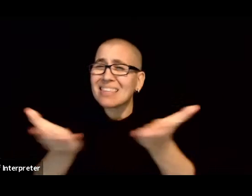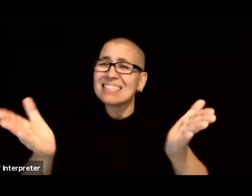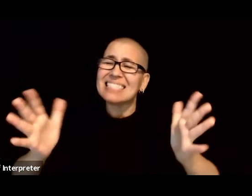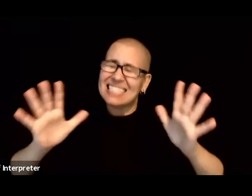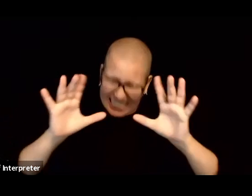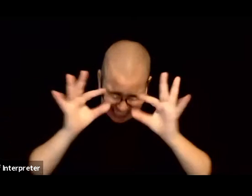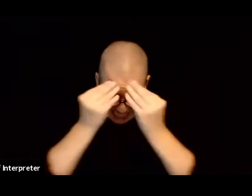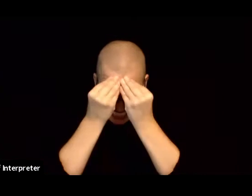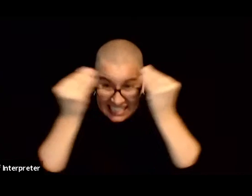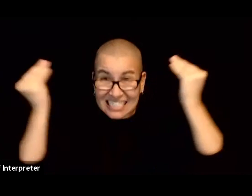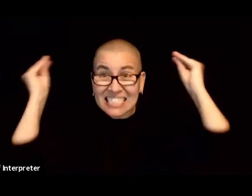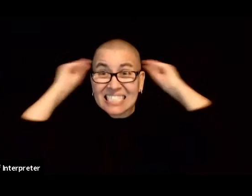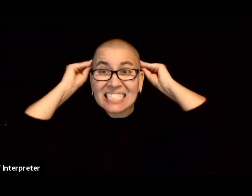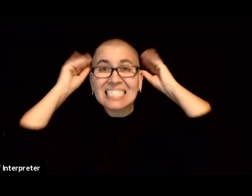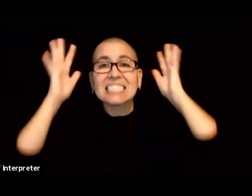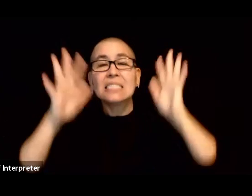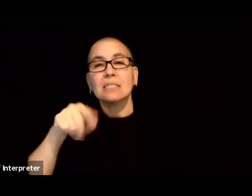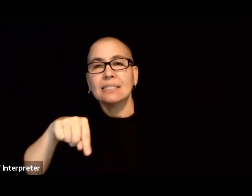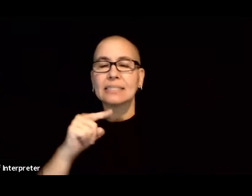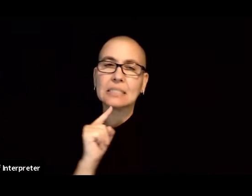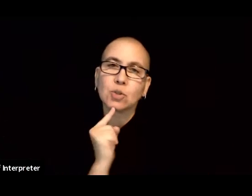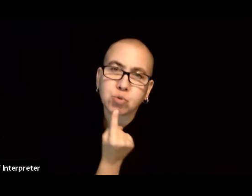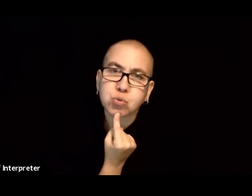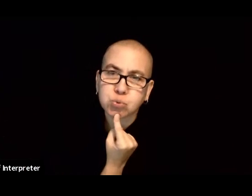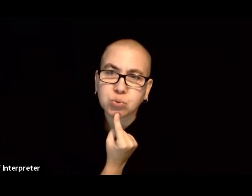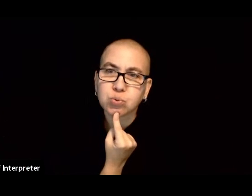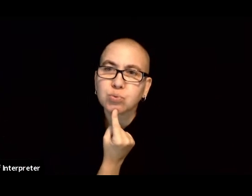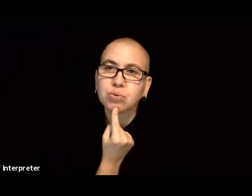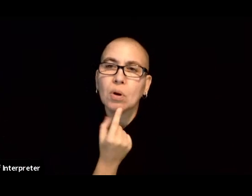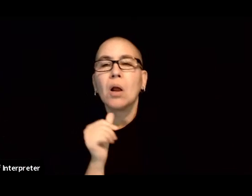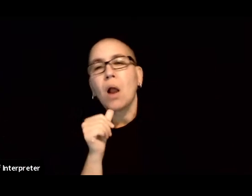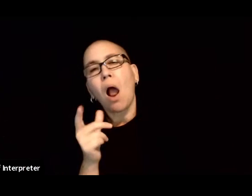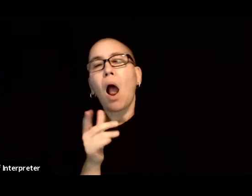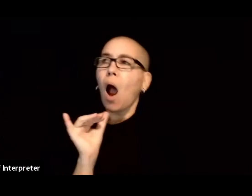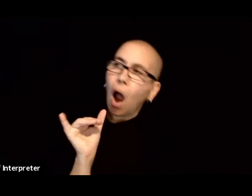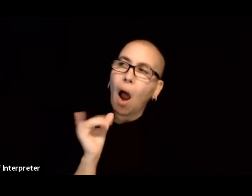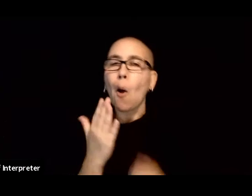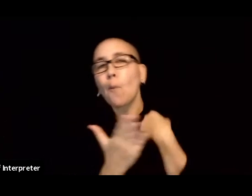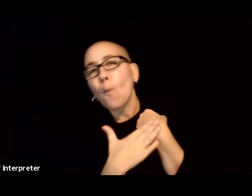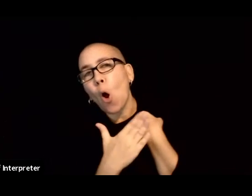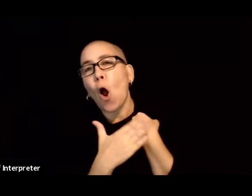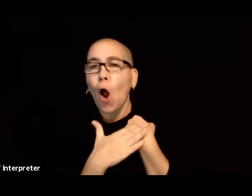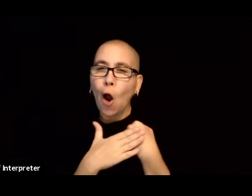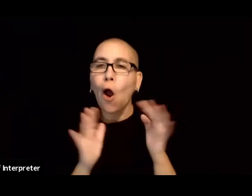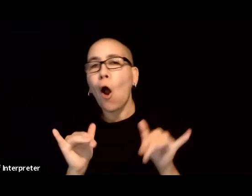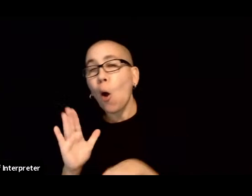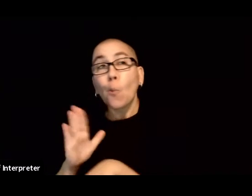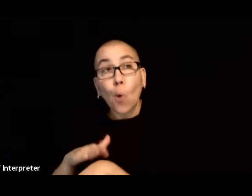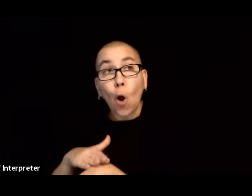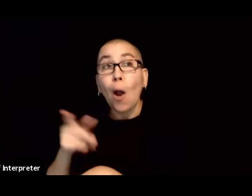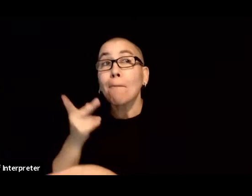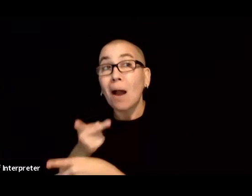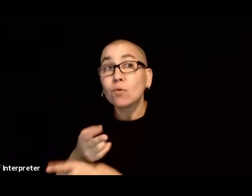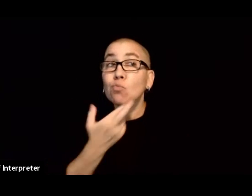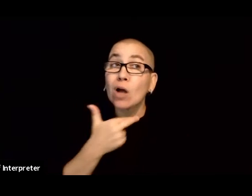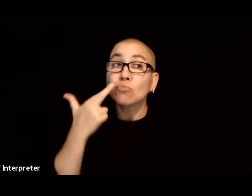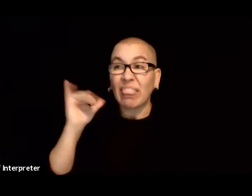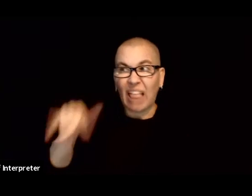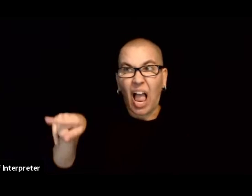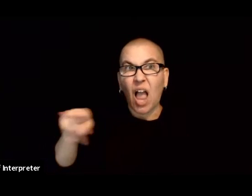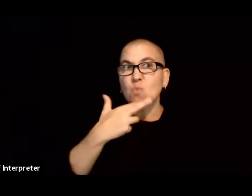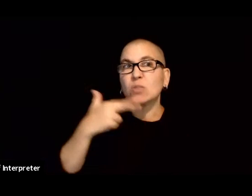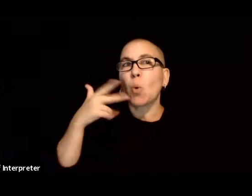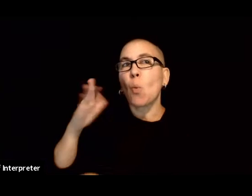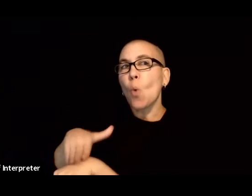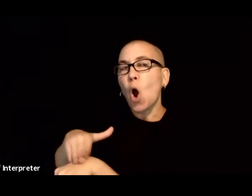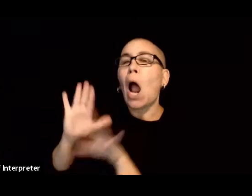matter of restricting specific settings, but those things will continue to be evaluated. But we really just